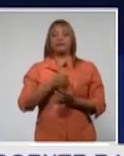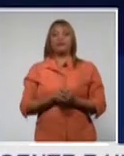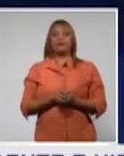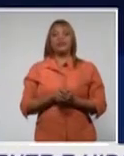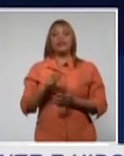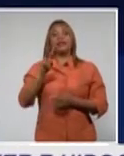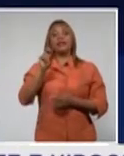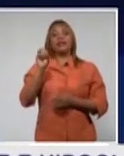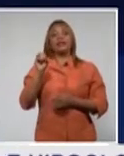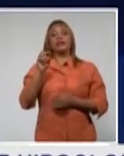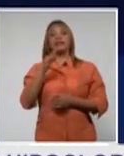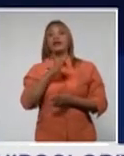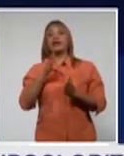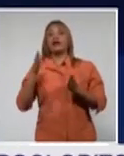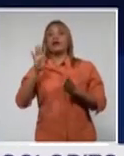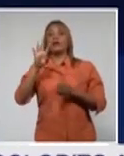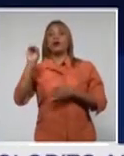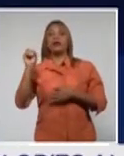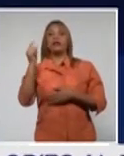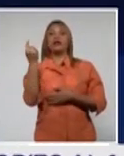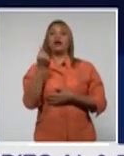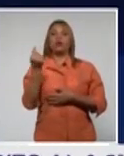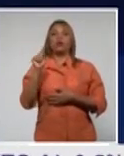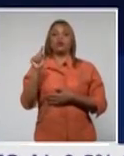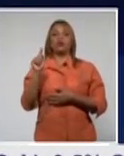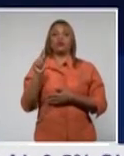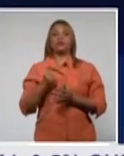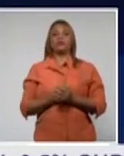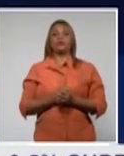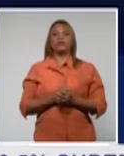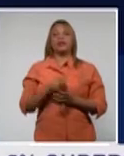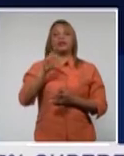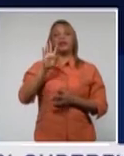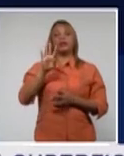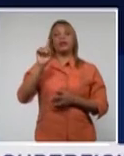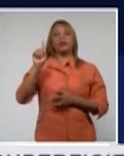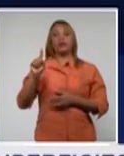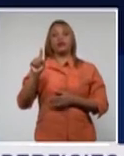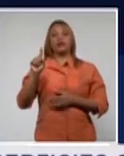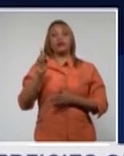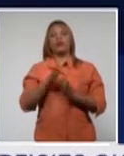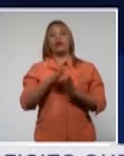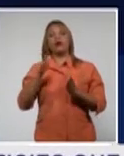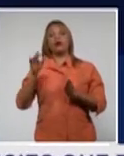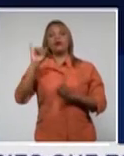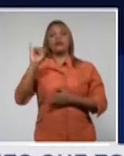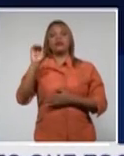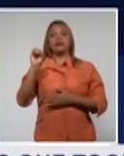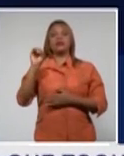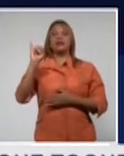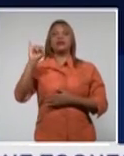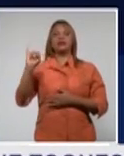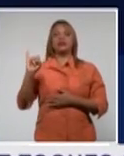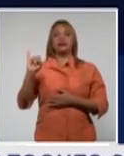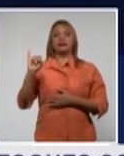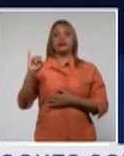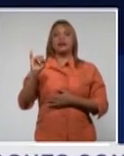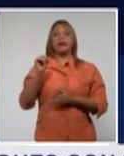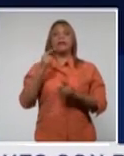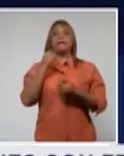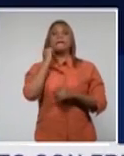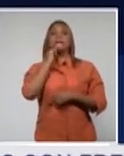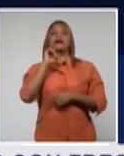20. 11 are between 20 and 40 years of age, 6 are between 41 and